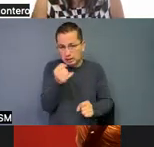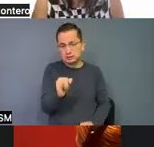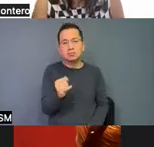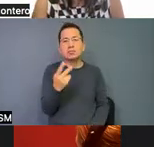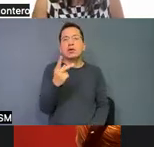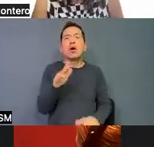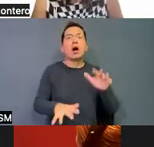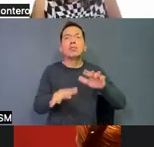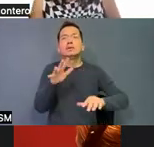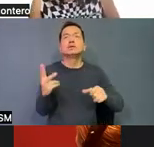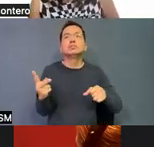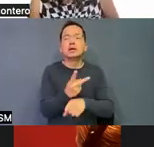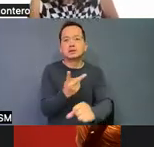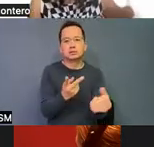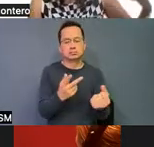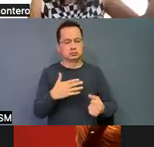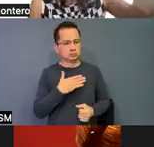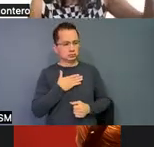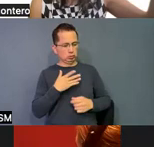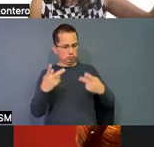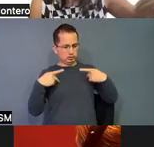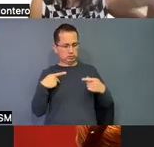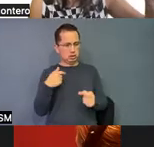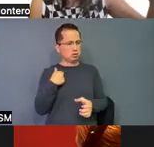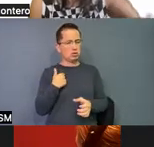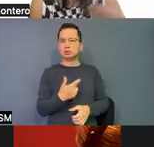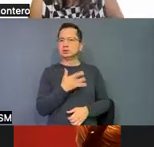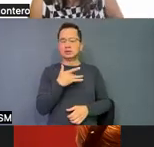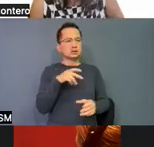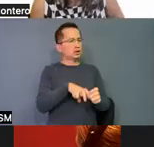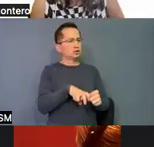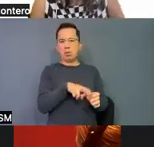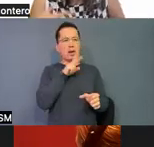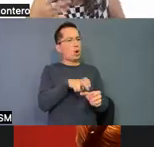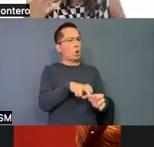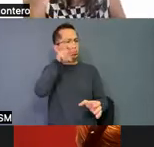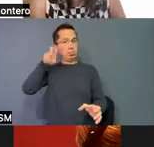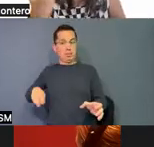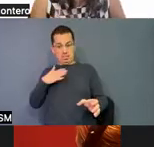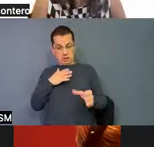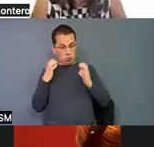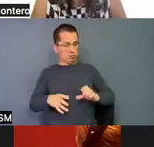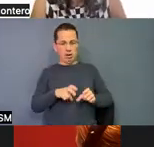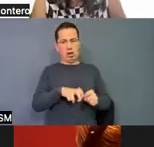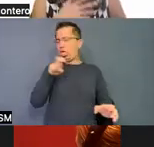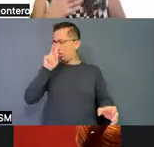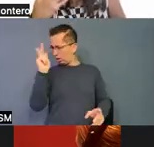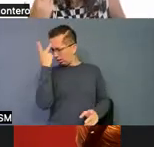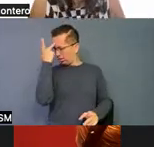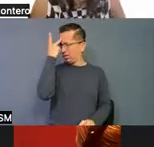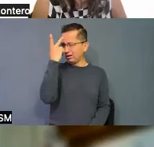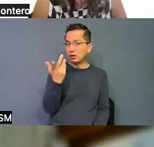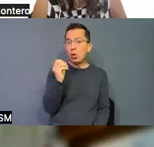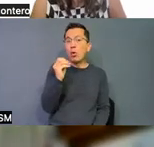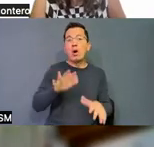or overwhelmed. And there could be certain mental ruminations, such as, I feel like a failure, nothing